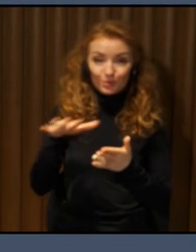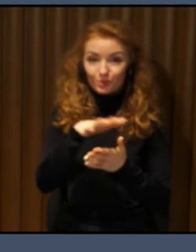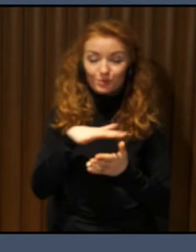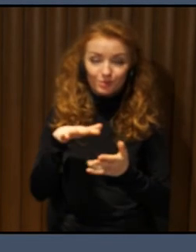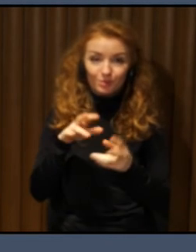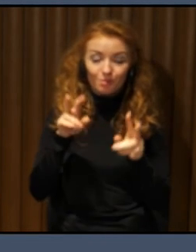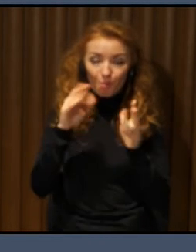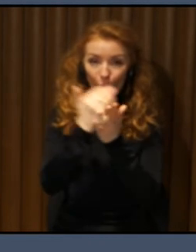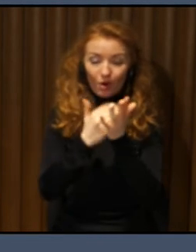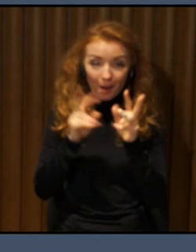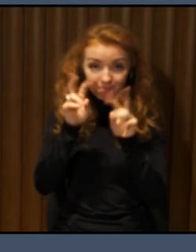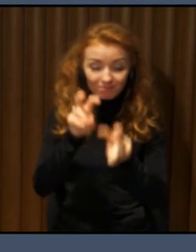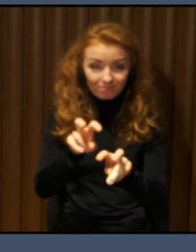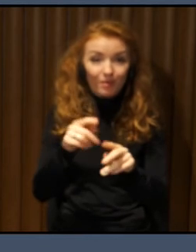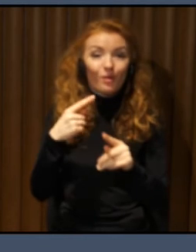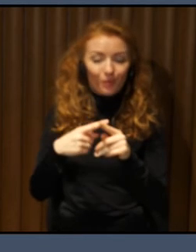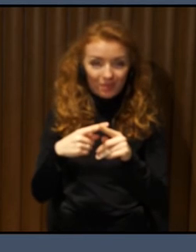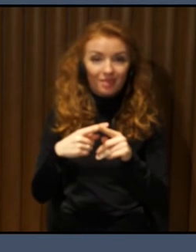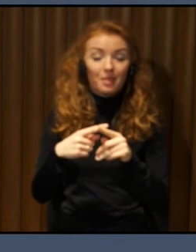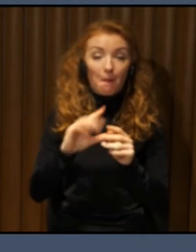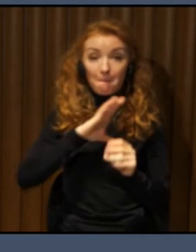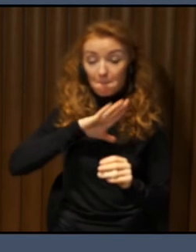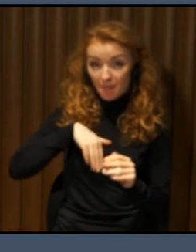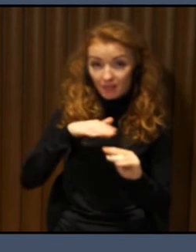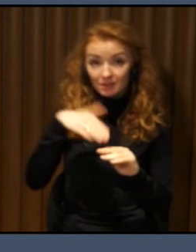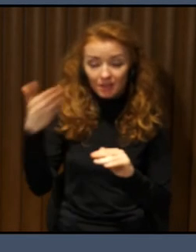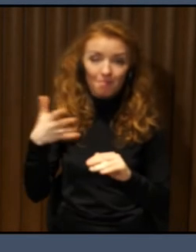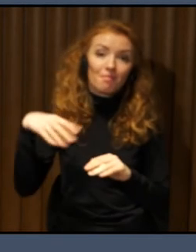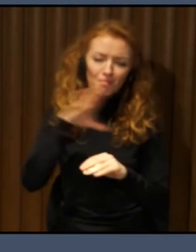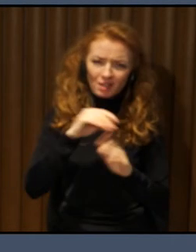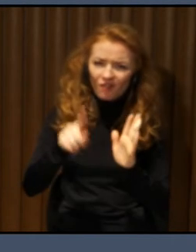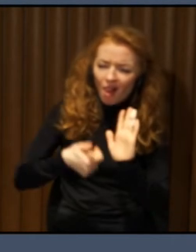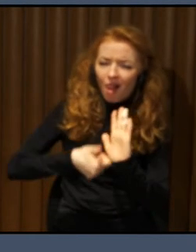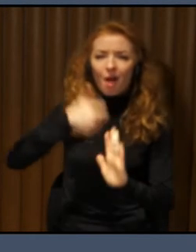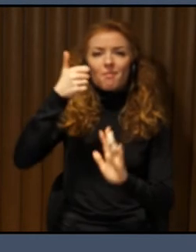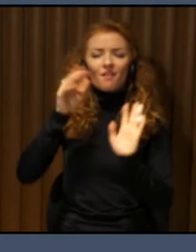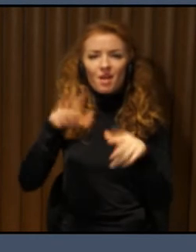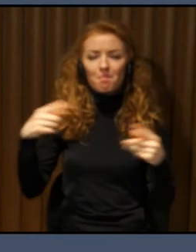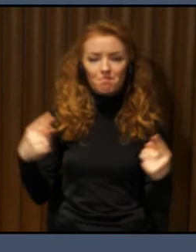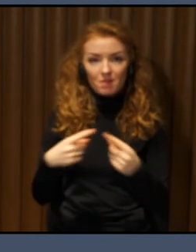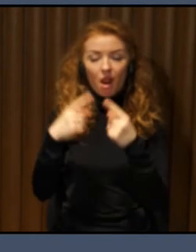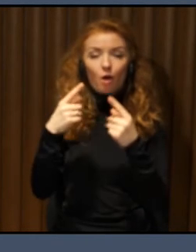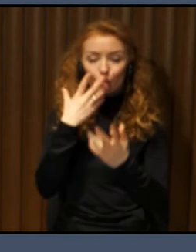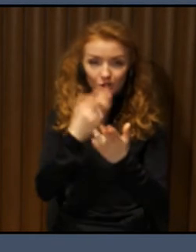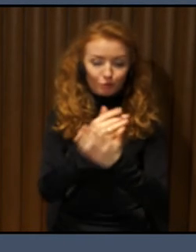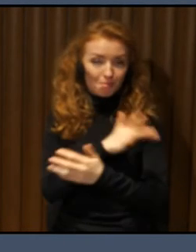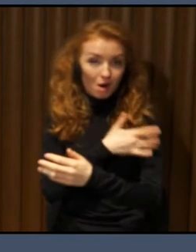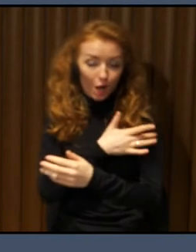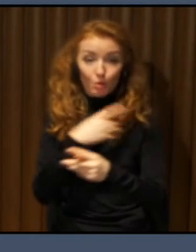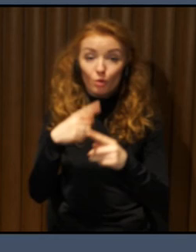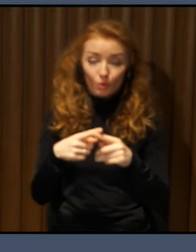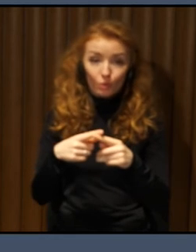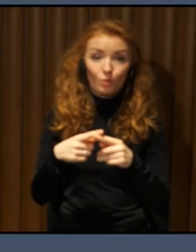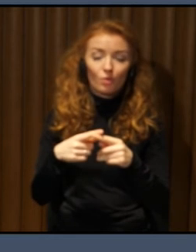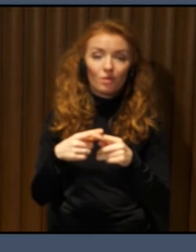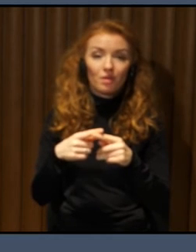after deploying this navigation app in a variety of municipalities. Um, so overall, it's been an interesting journey deploying tech